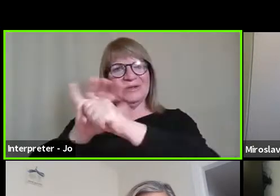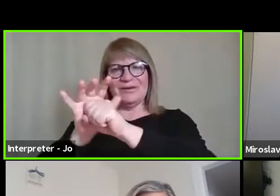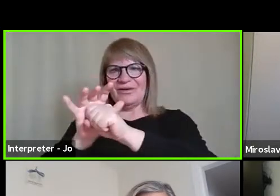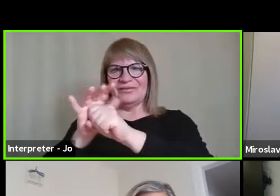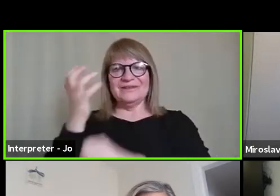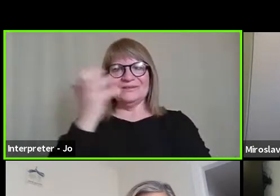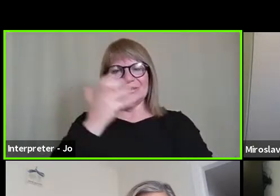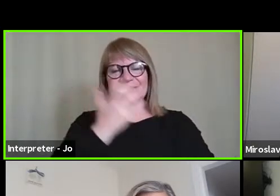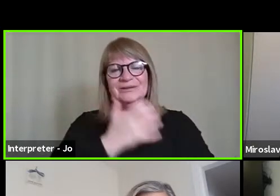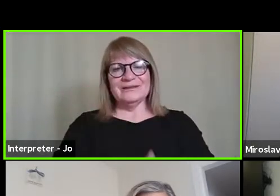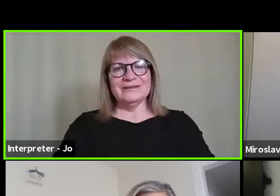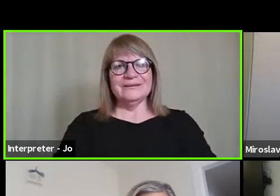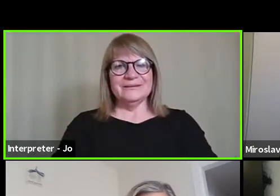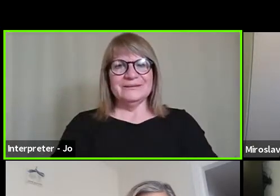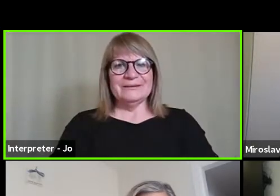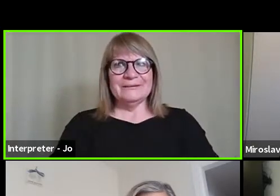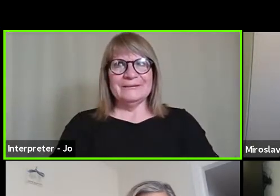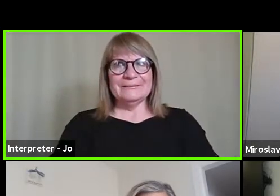recurring